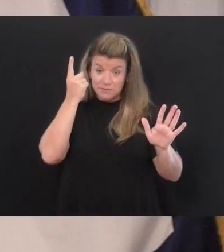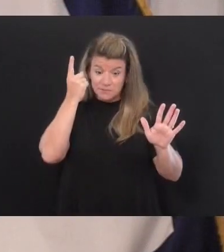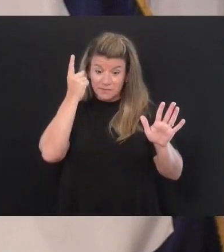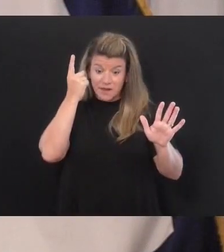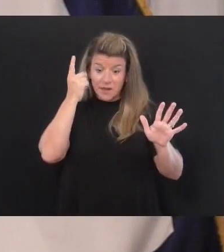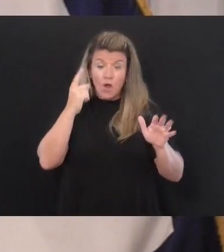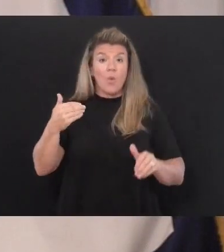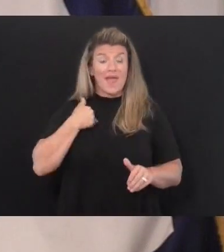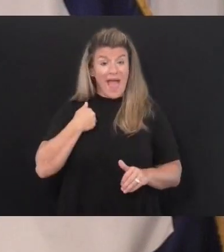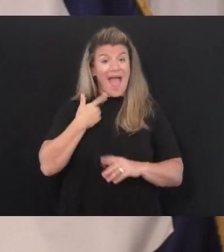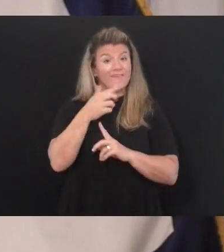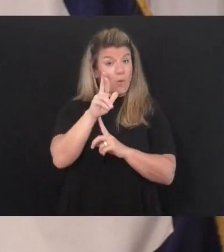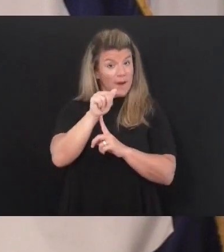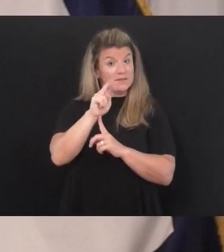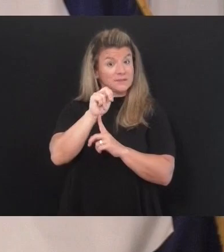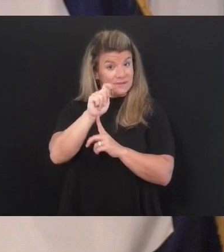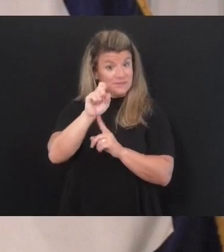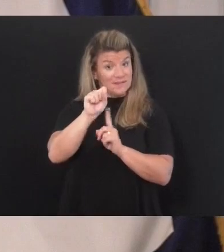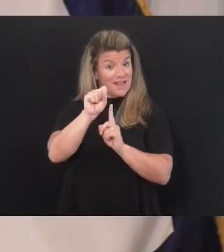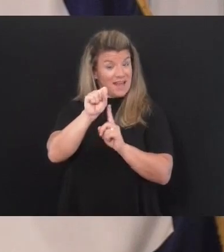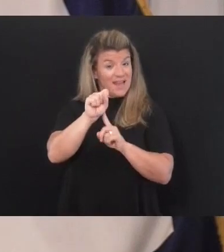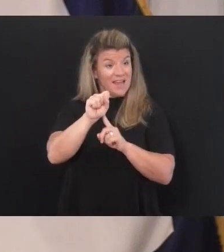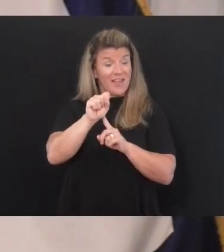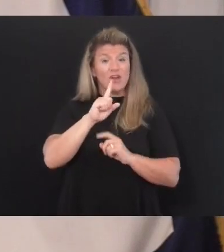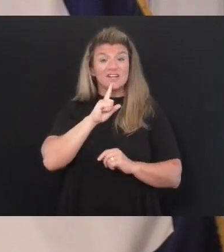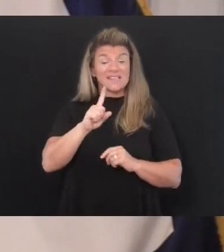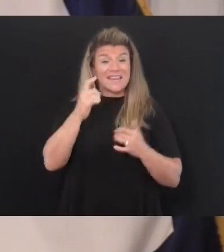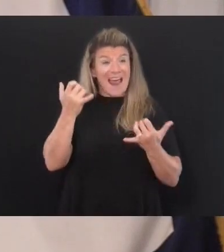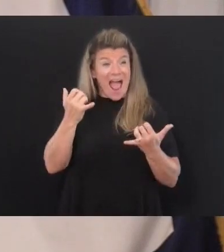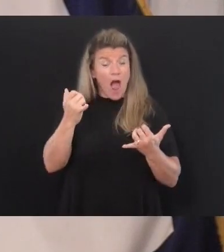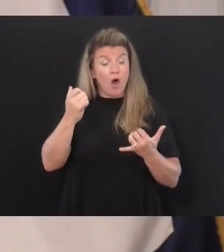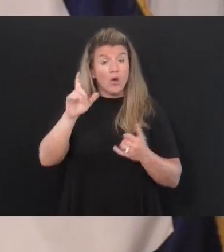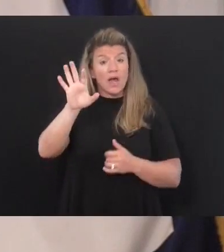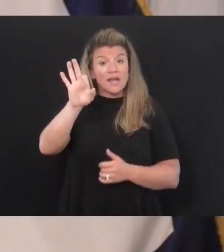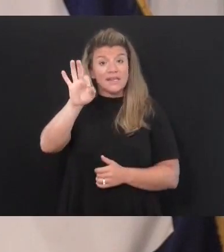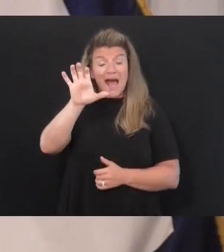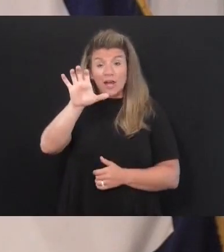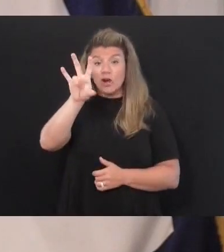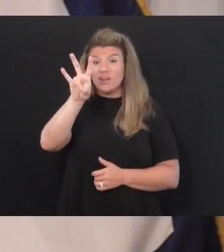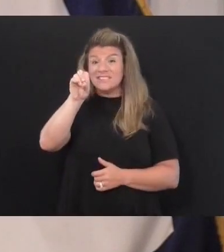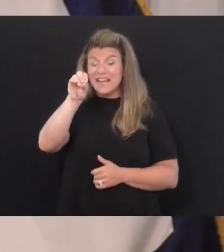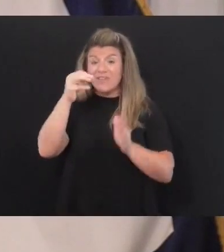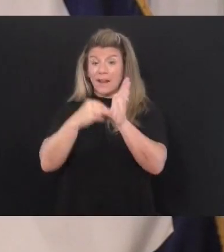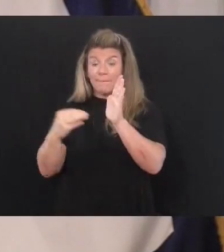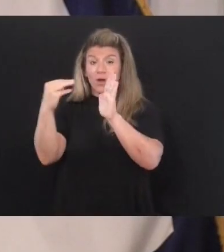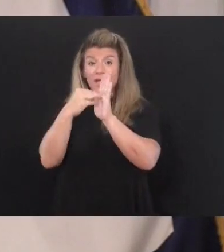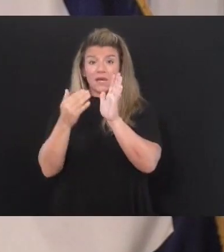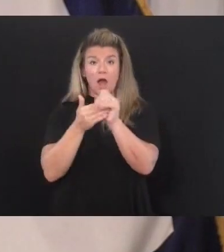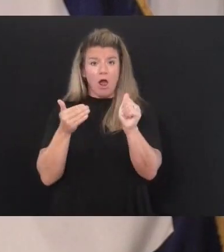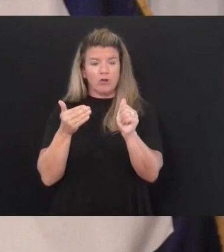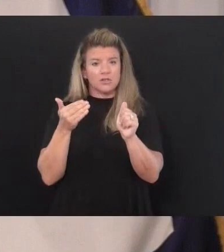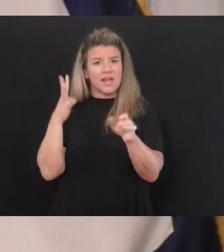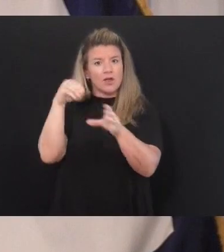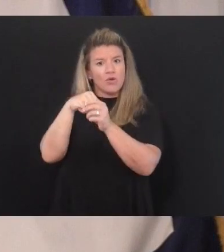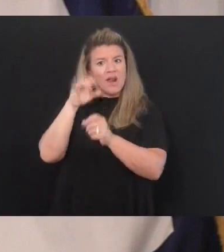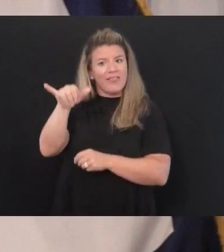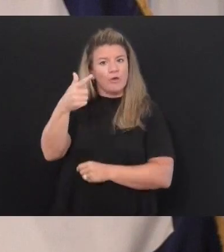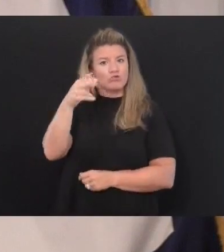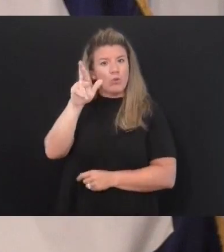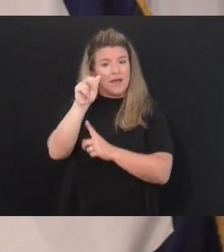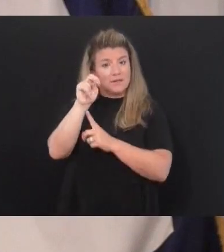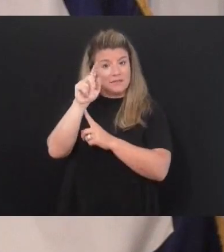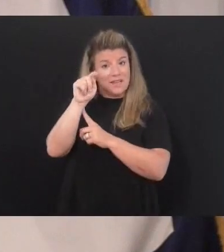people. And I know you are. And I know at the same time what we have got to do, and we've got